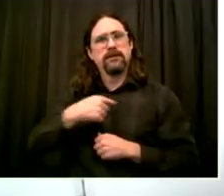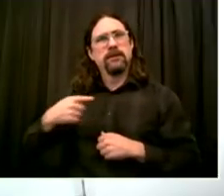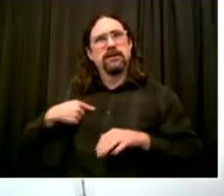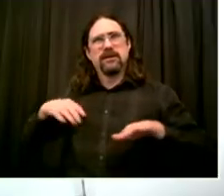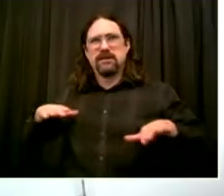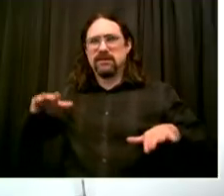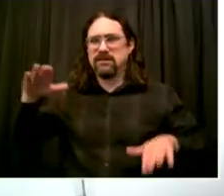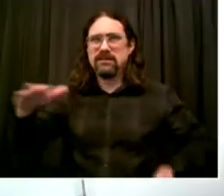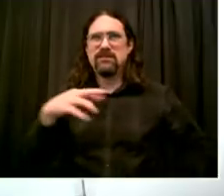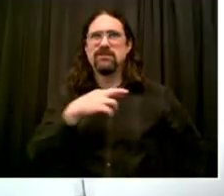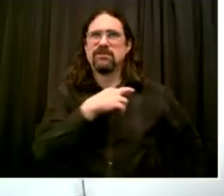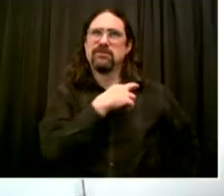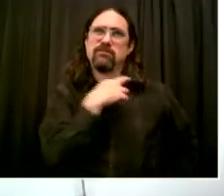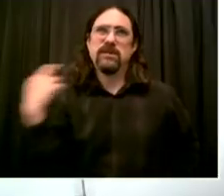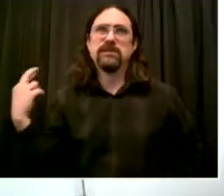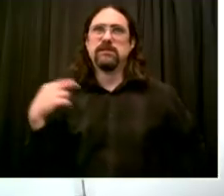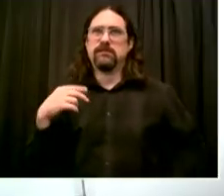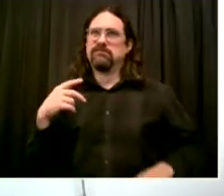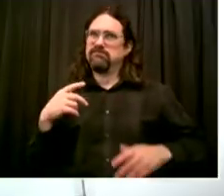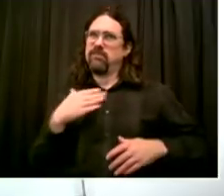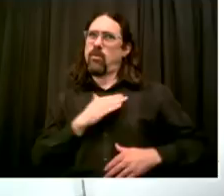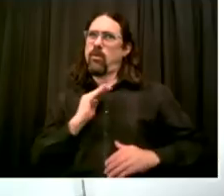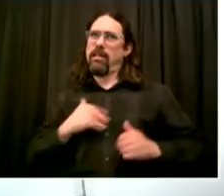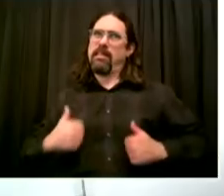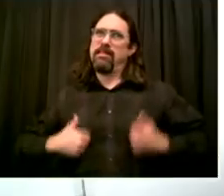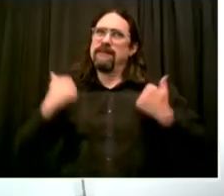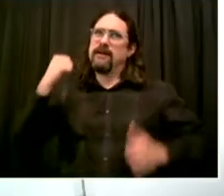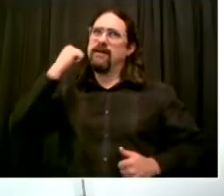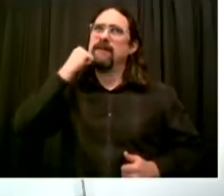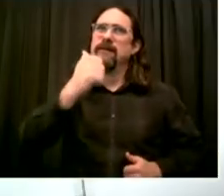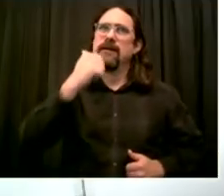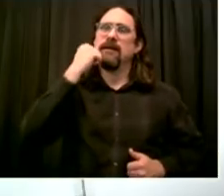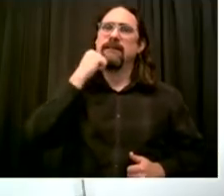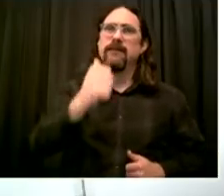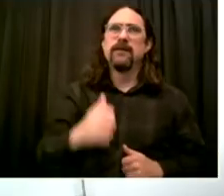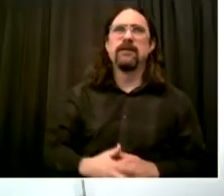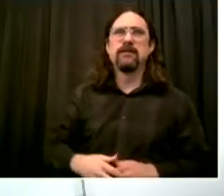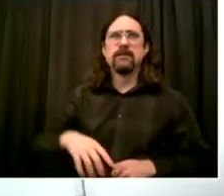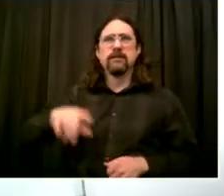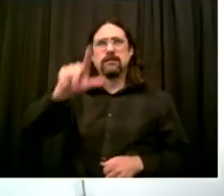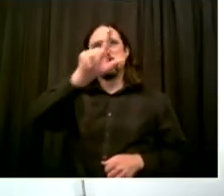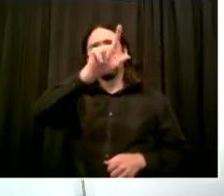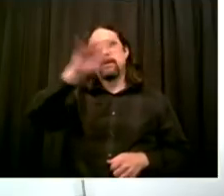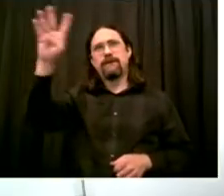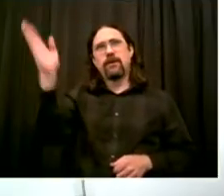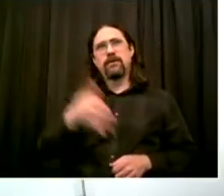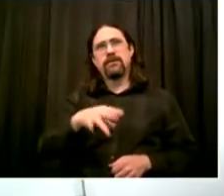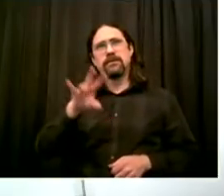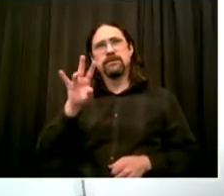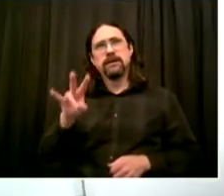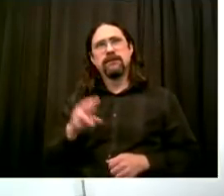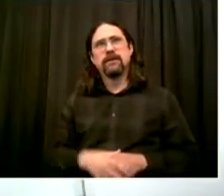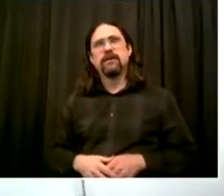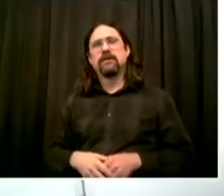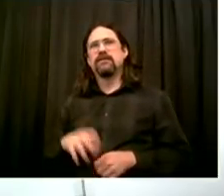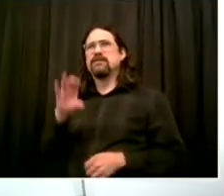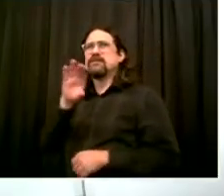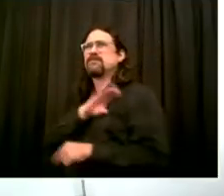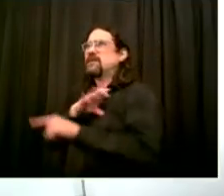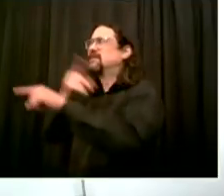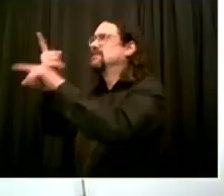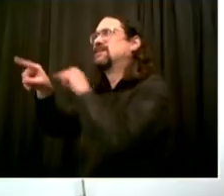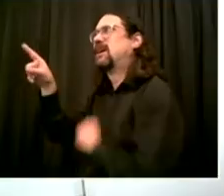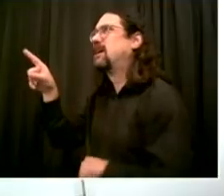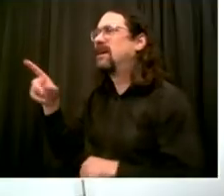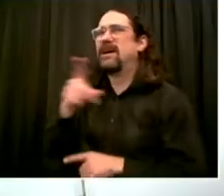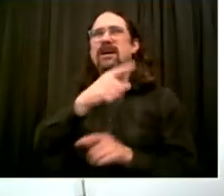do, to do things that lay people cannot do, to do things that elected officials cannot do. And for that, I say thank you, thank you, thank you